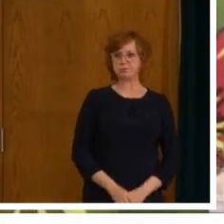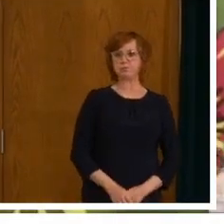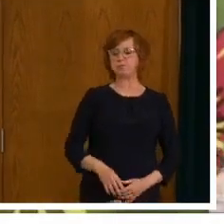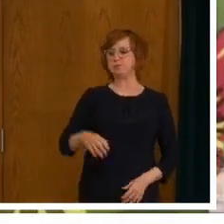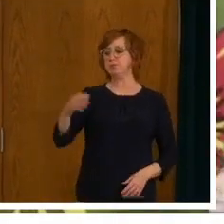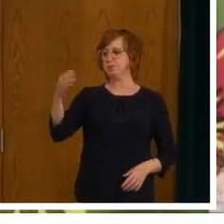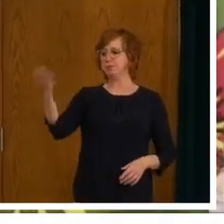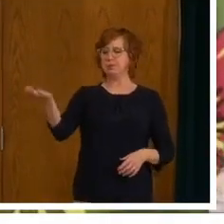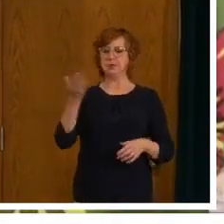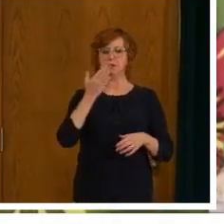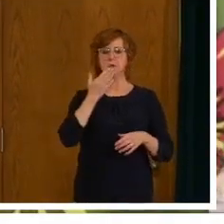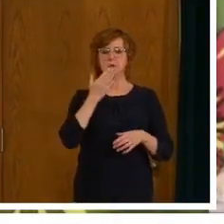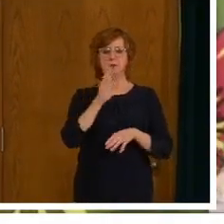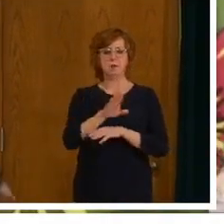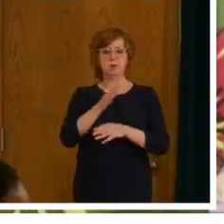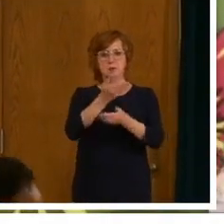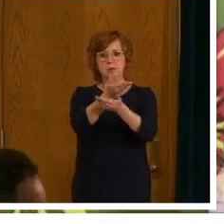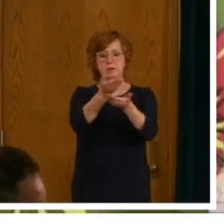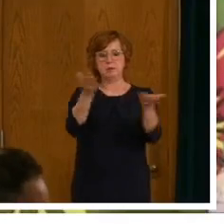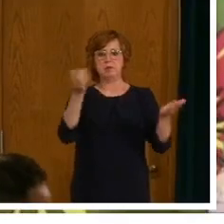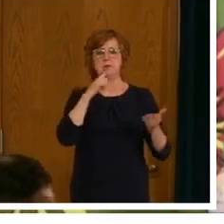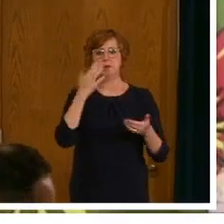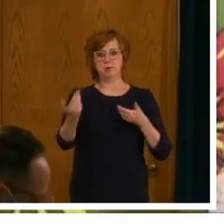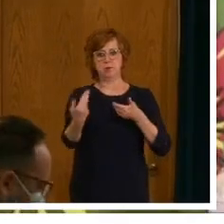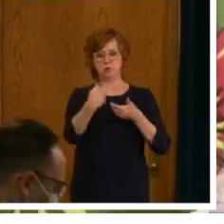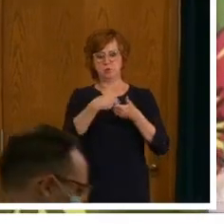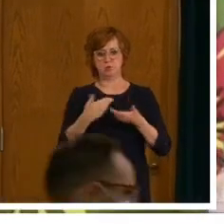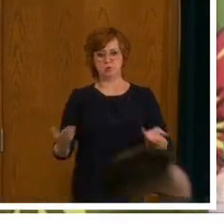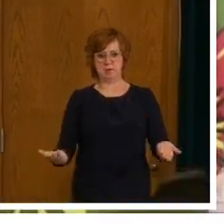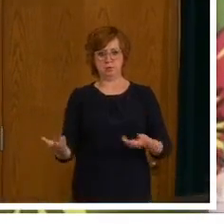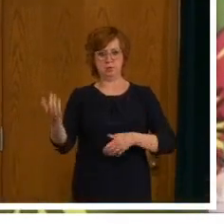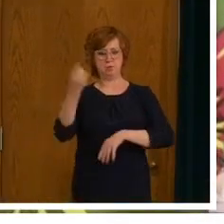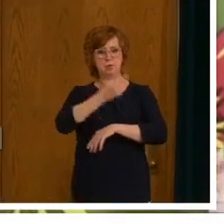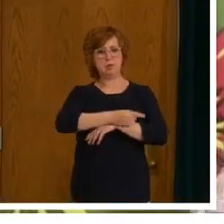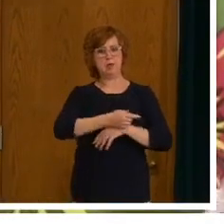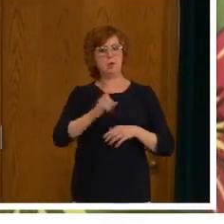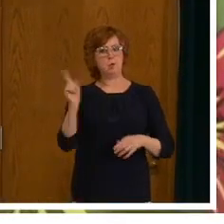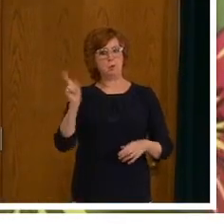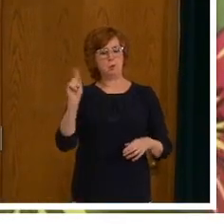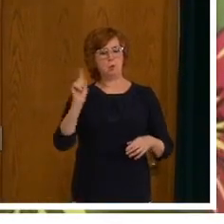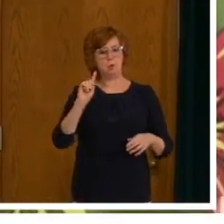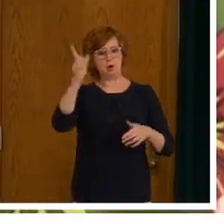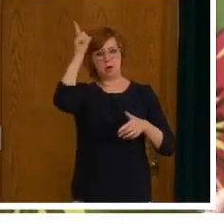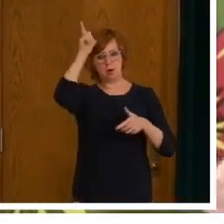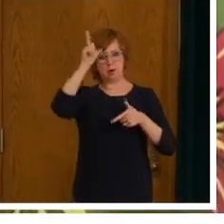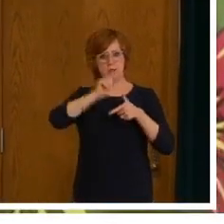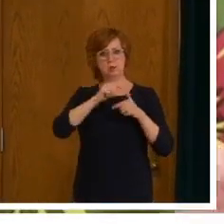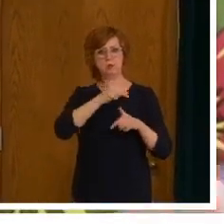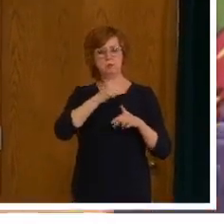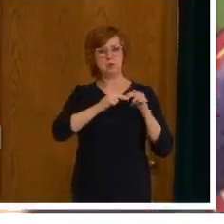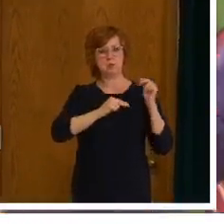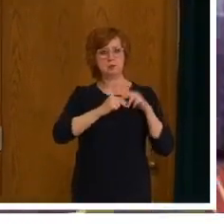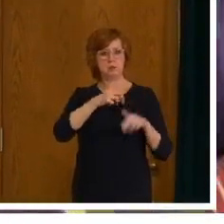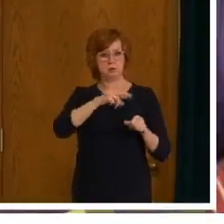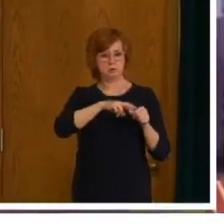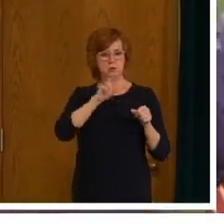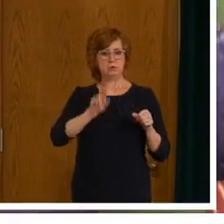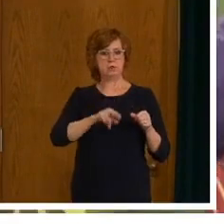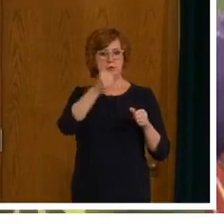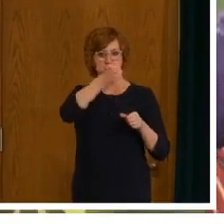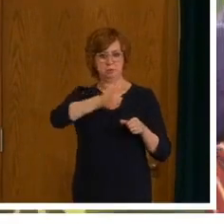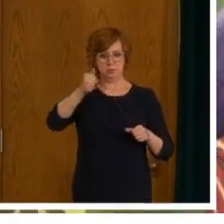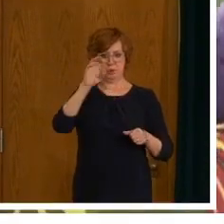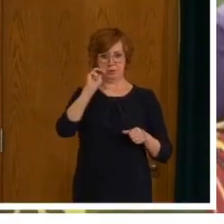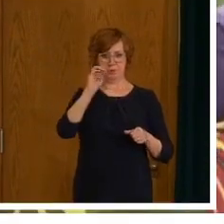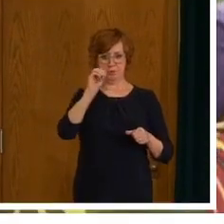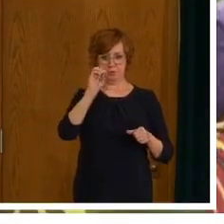Good afternoon. Thank you for joining us today. From the Legislative Building here in Regina, we have Premier Scott Moe, and joining